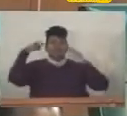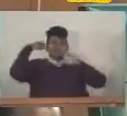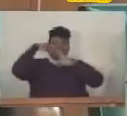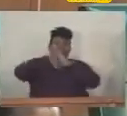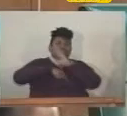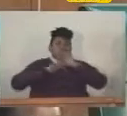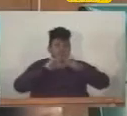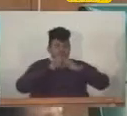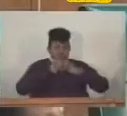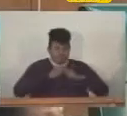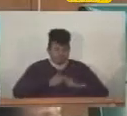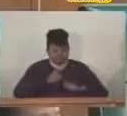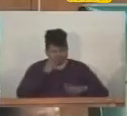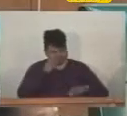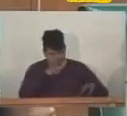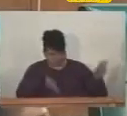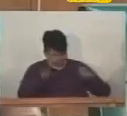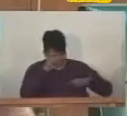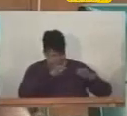problem